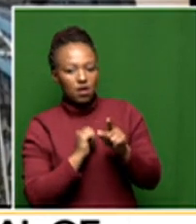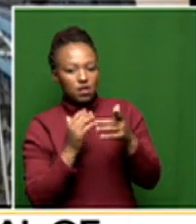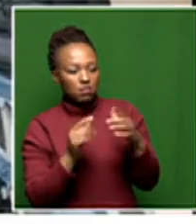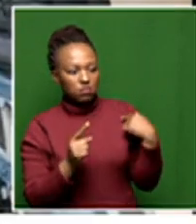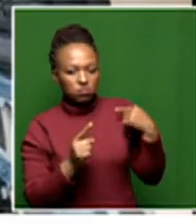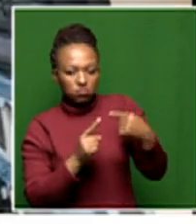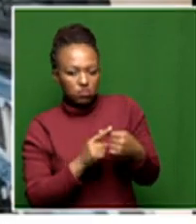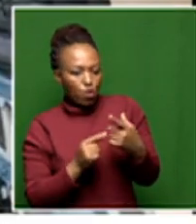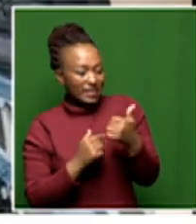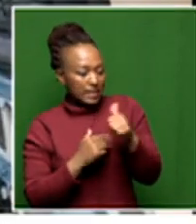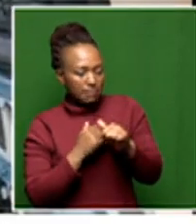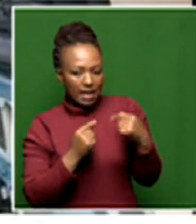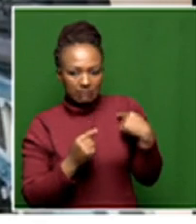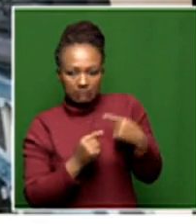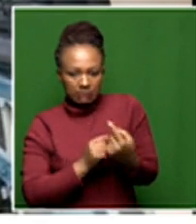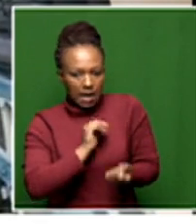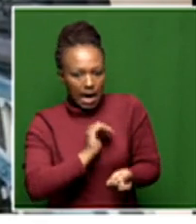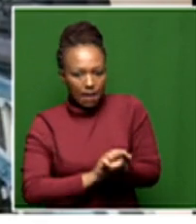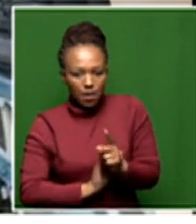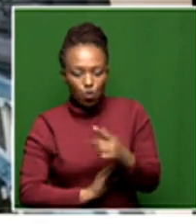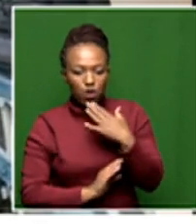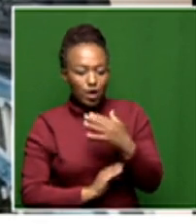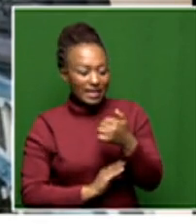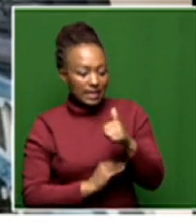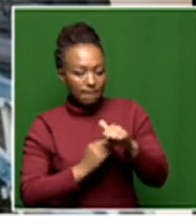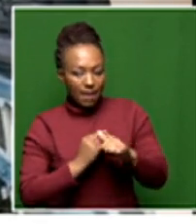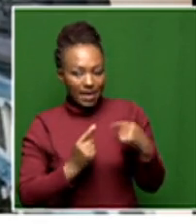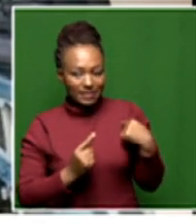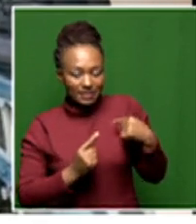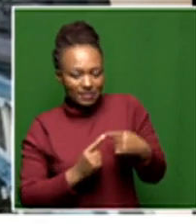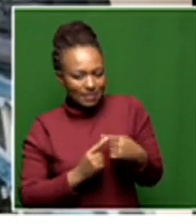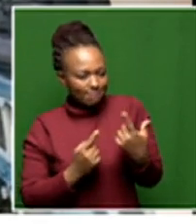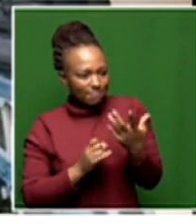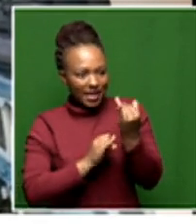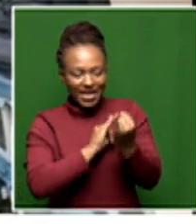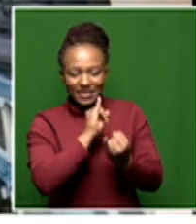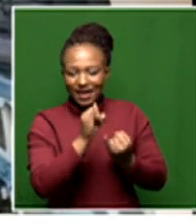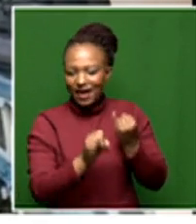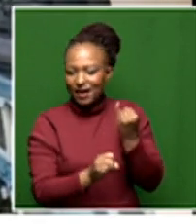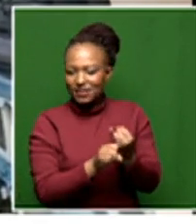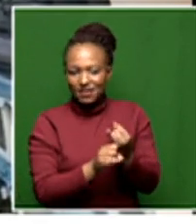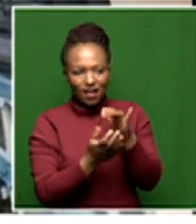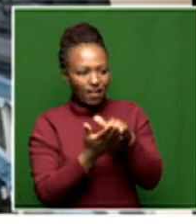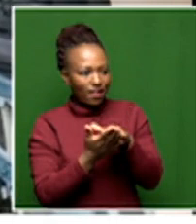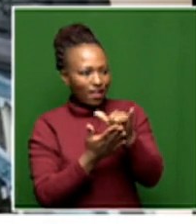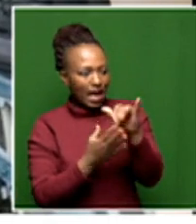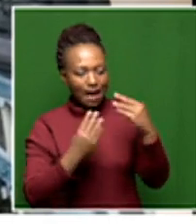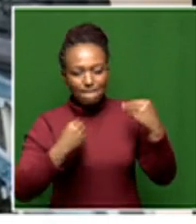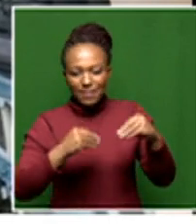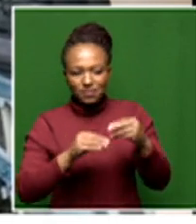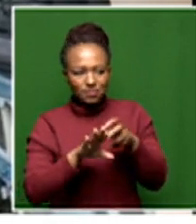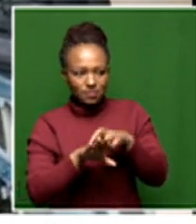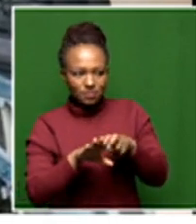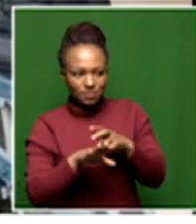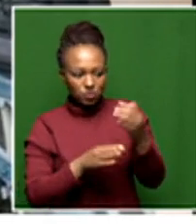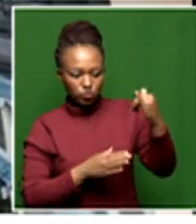we've been through in the last 6 months. So it's been 6 months since we've had any international commercial passenger operations into